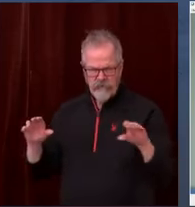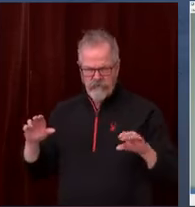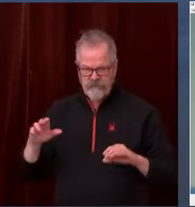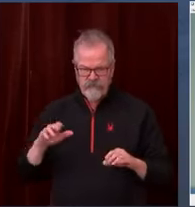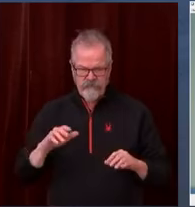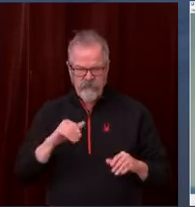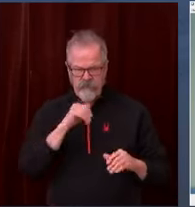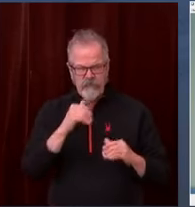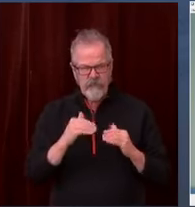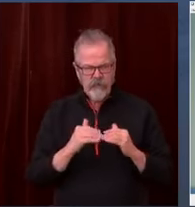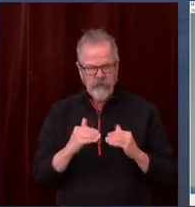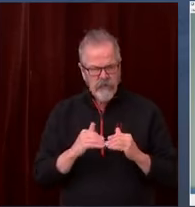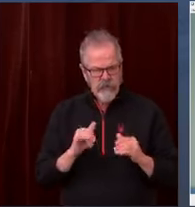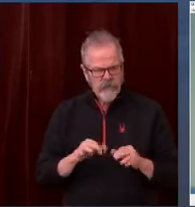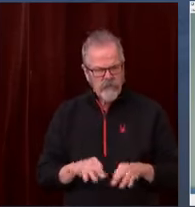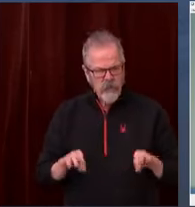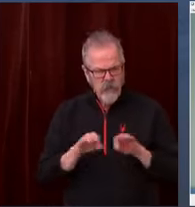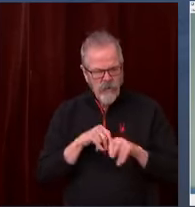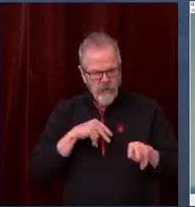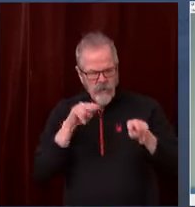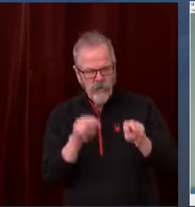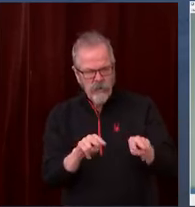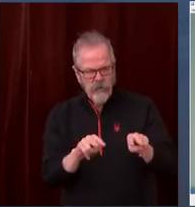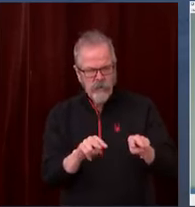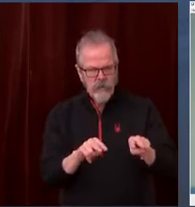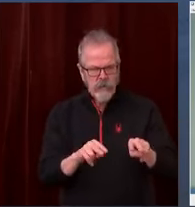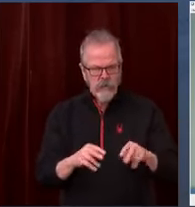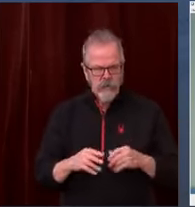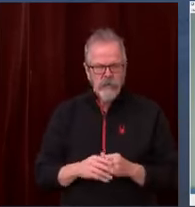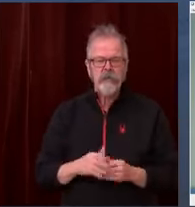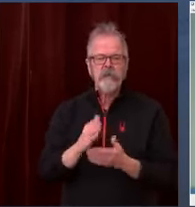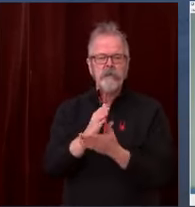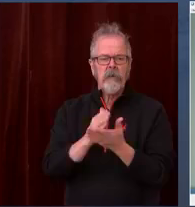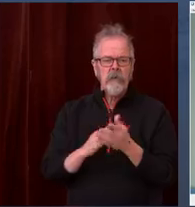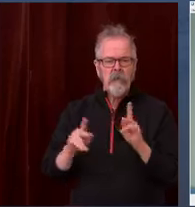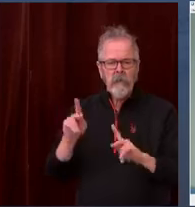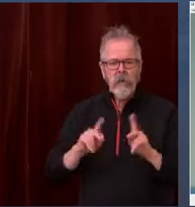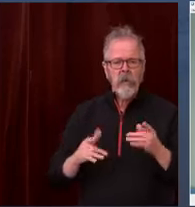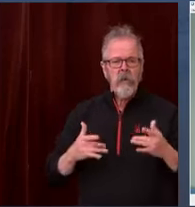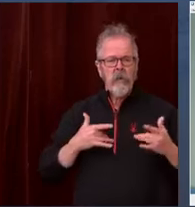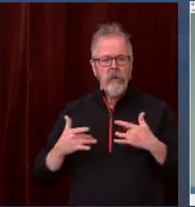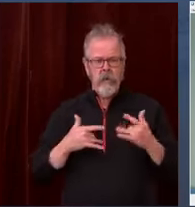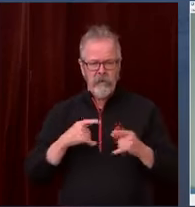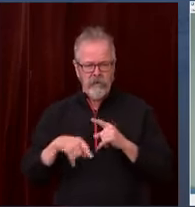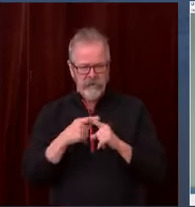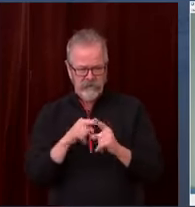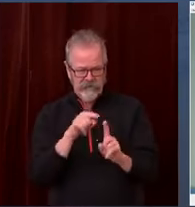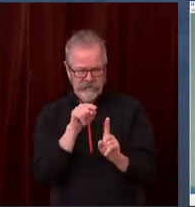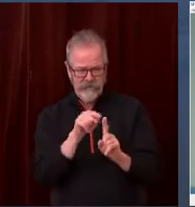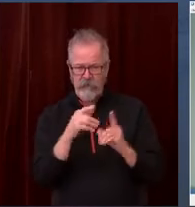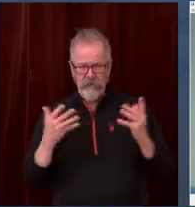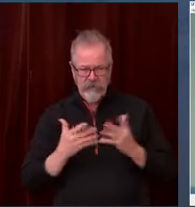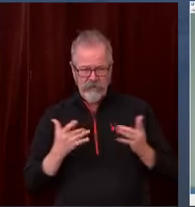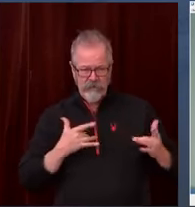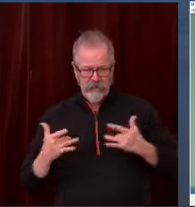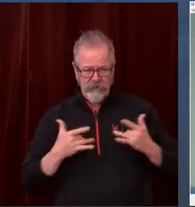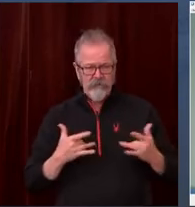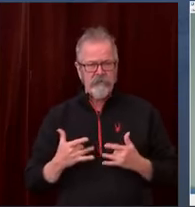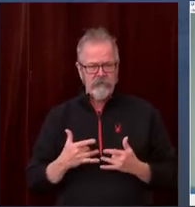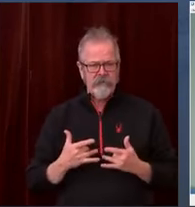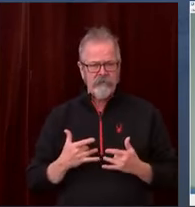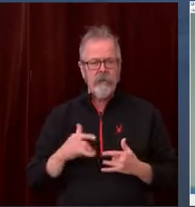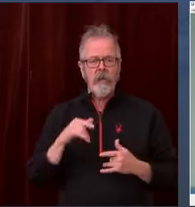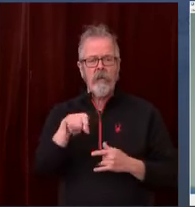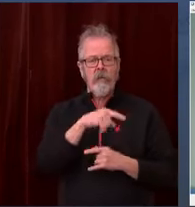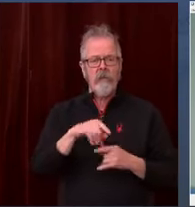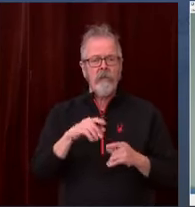have some work for themselves is being able to get to that work with their car.